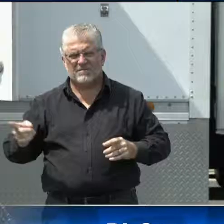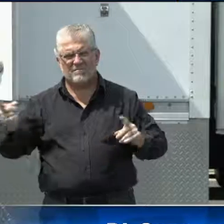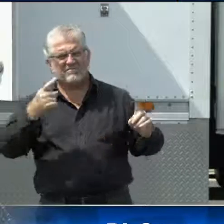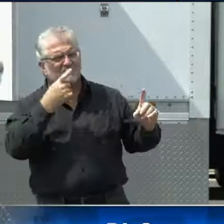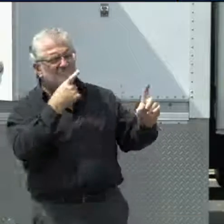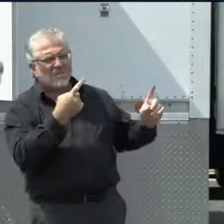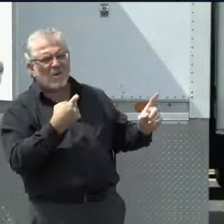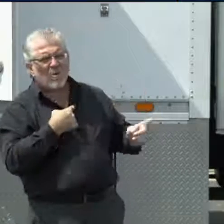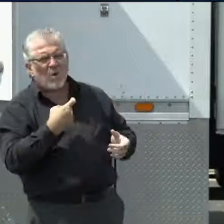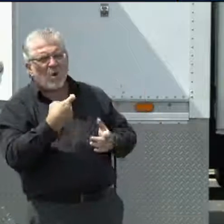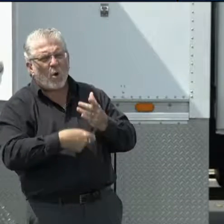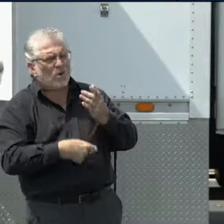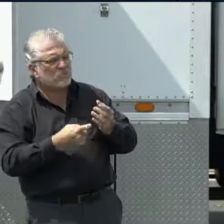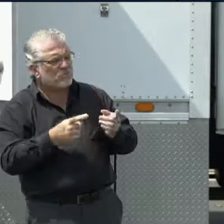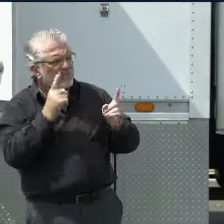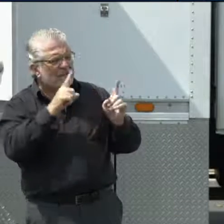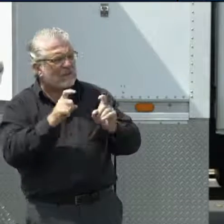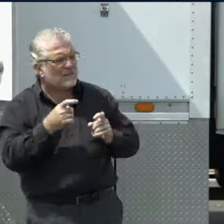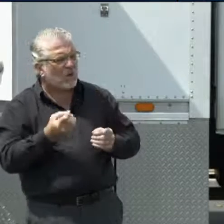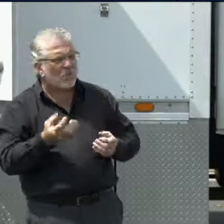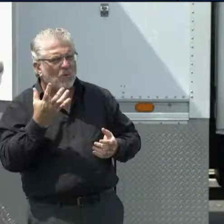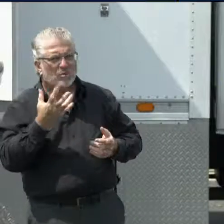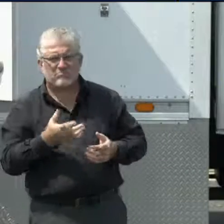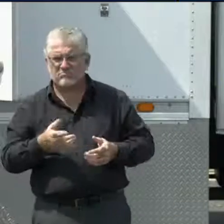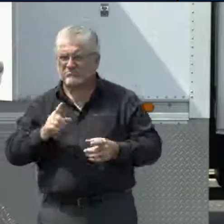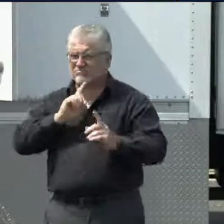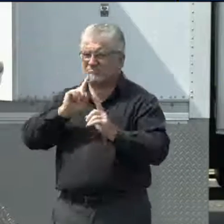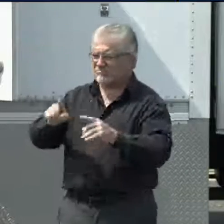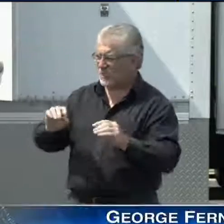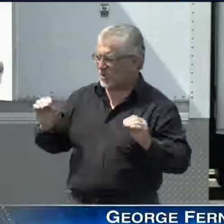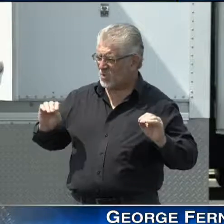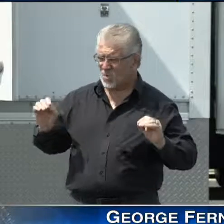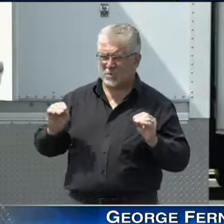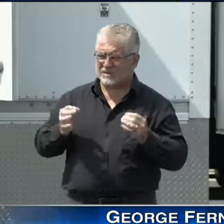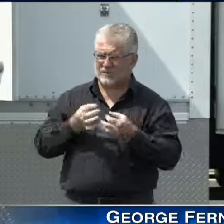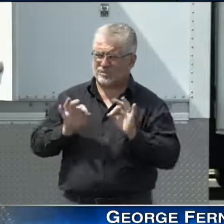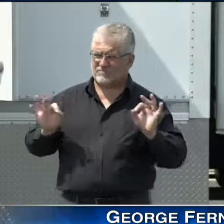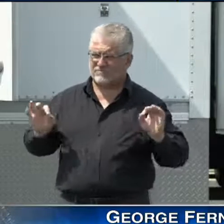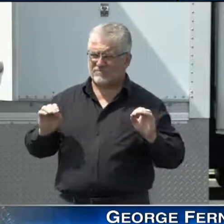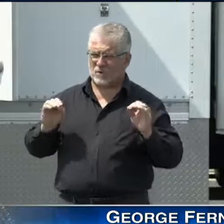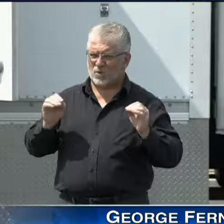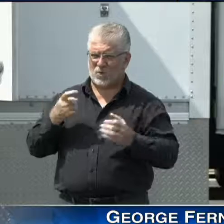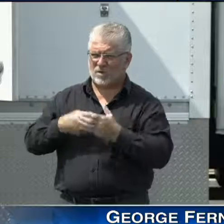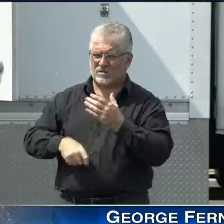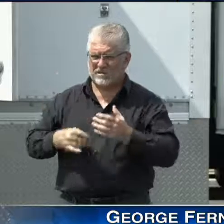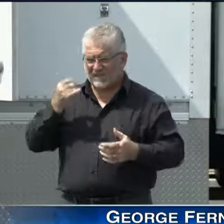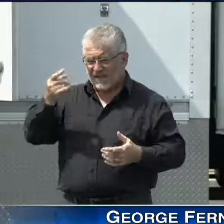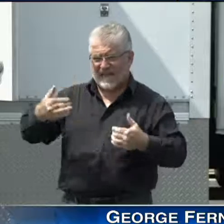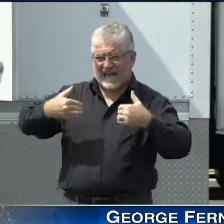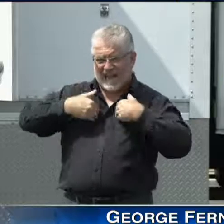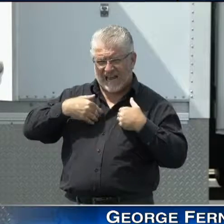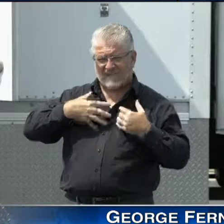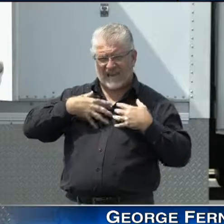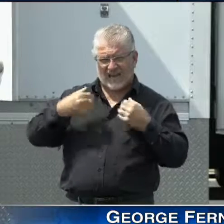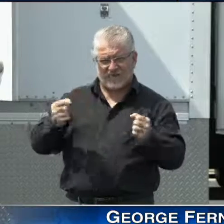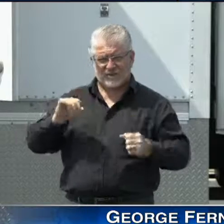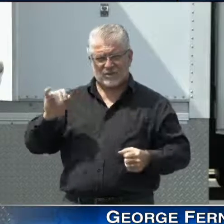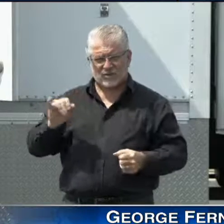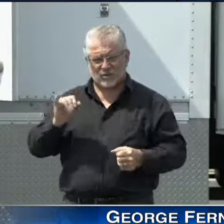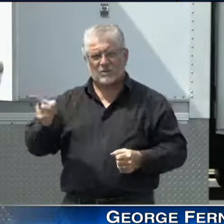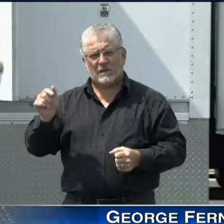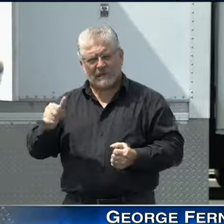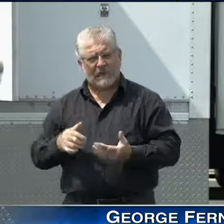So there is no cost to attend and to get tested on Kate. If you do have health insurance, the provider is available to also bill the